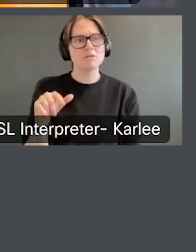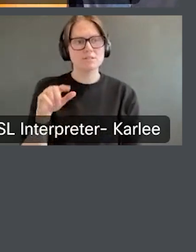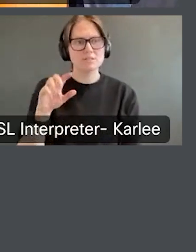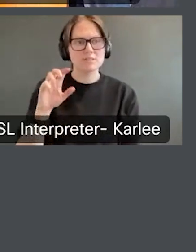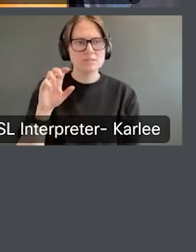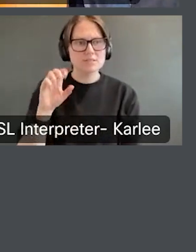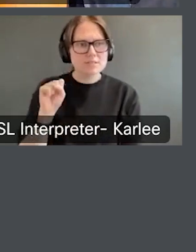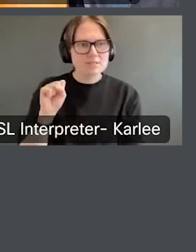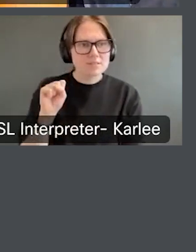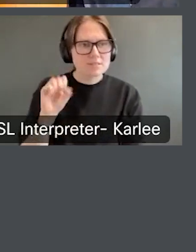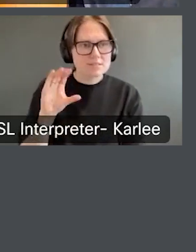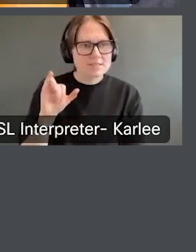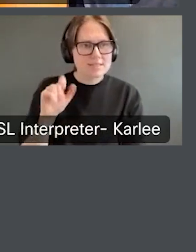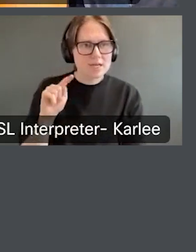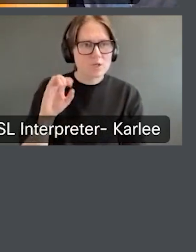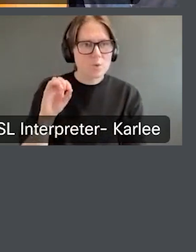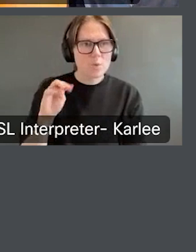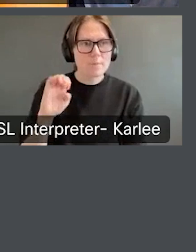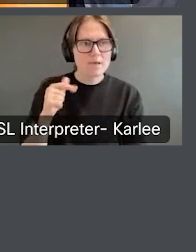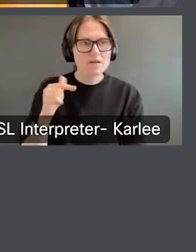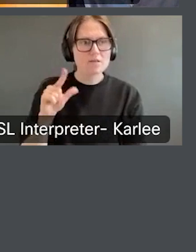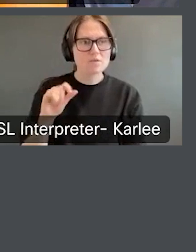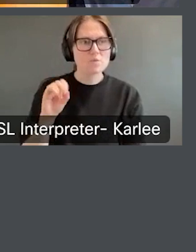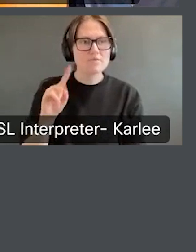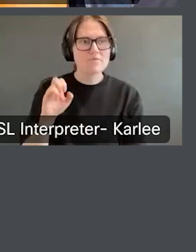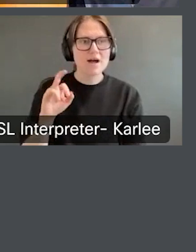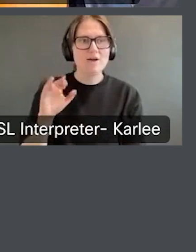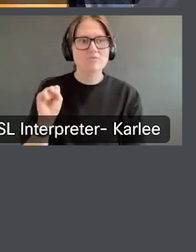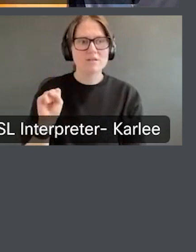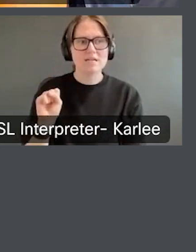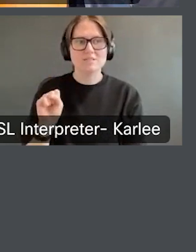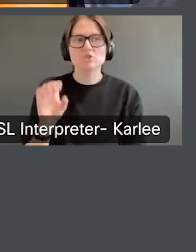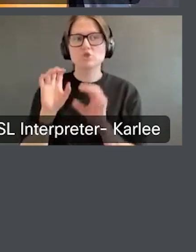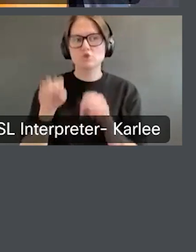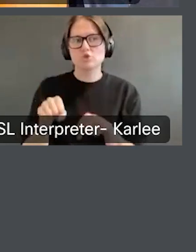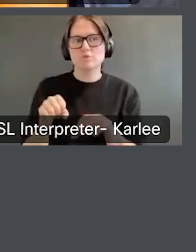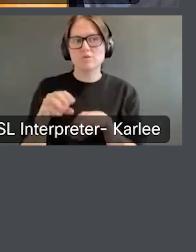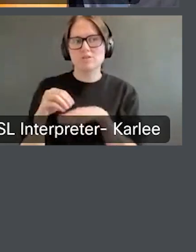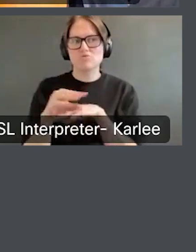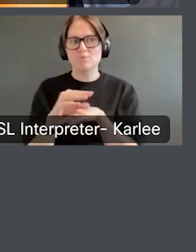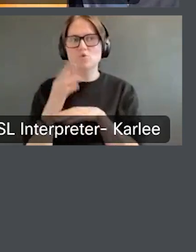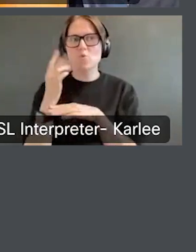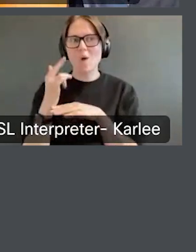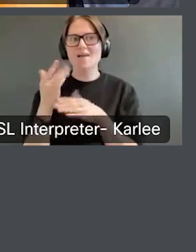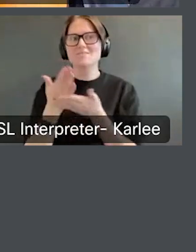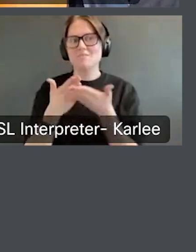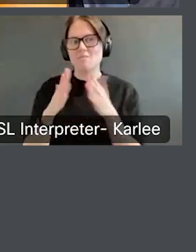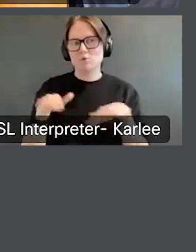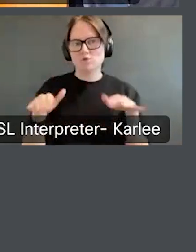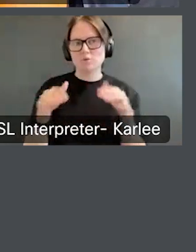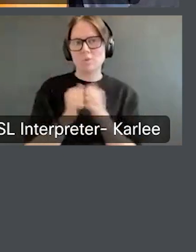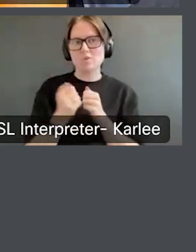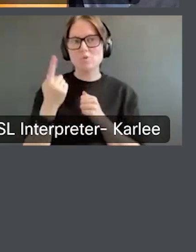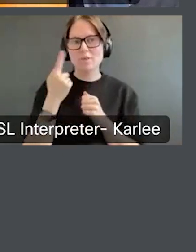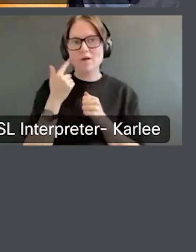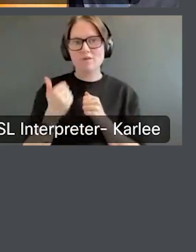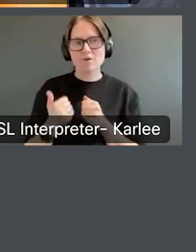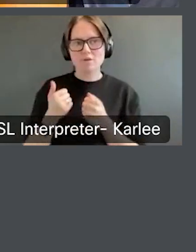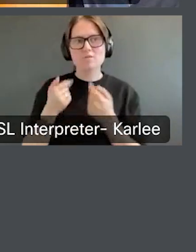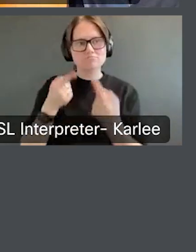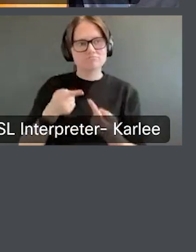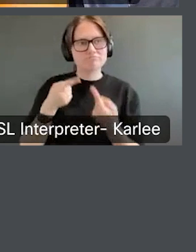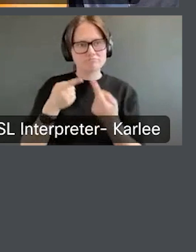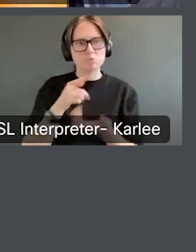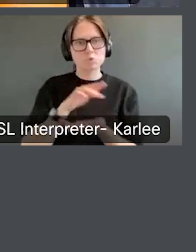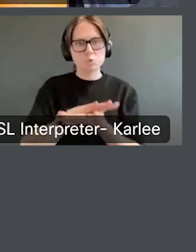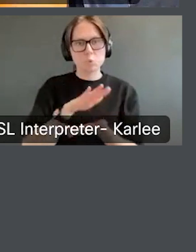contributors to why some children with unilateral hearing loss have difficulty in school, because we know